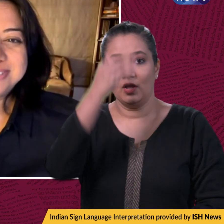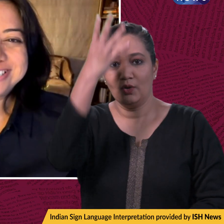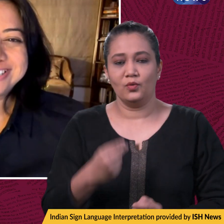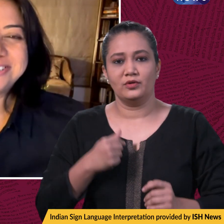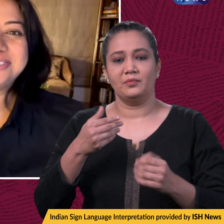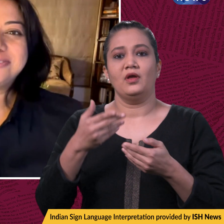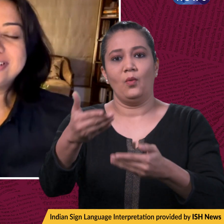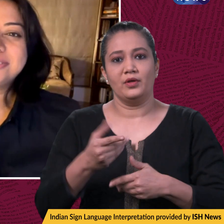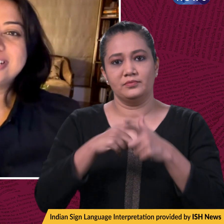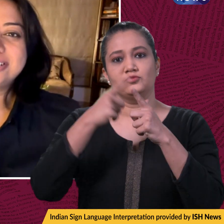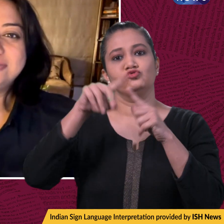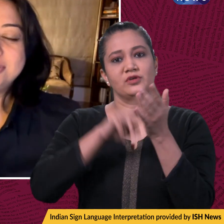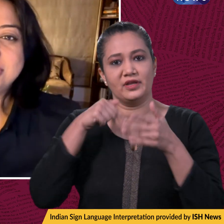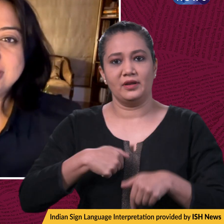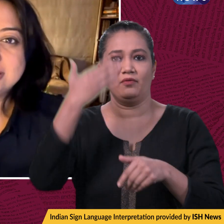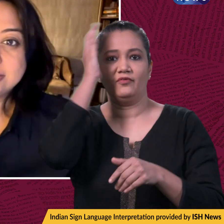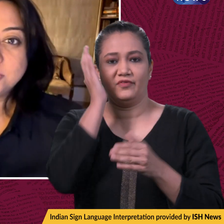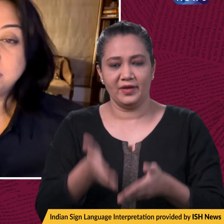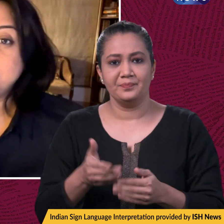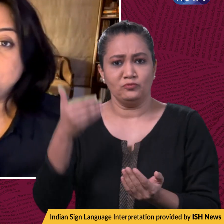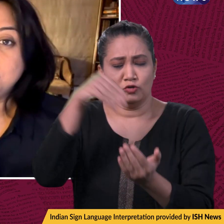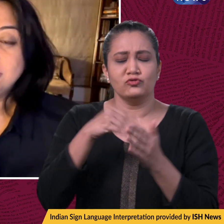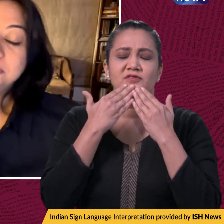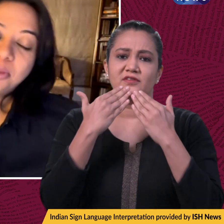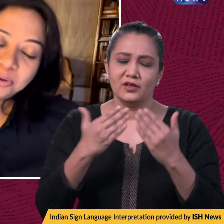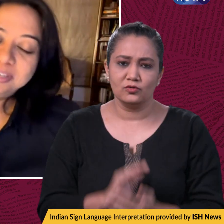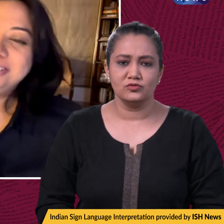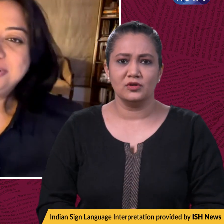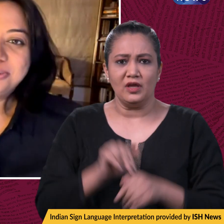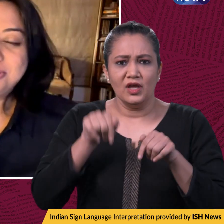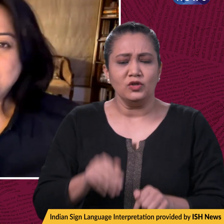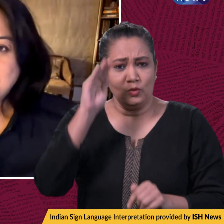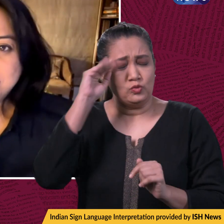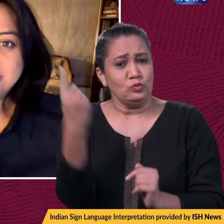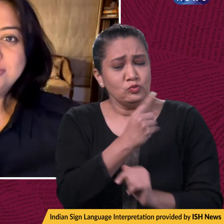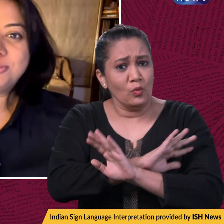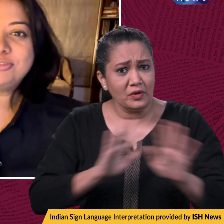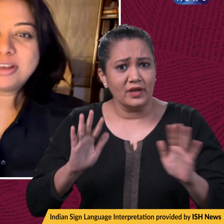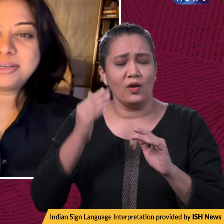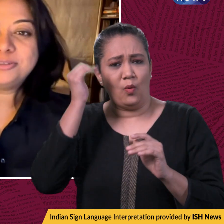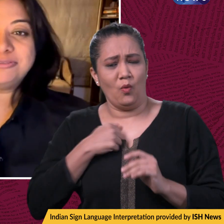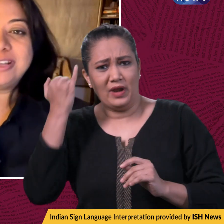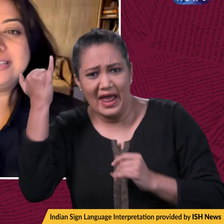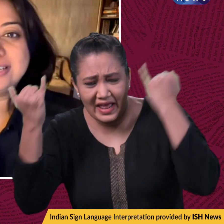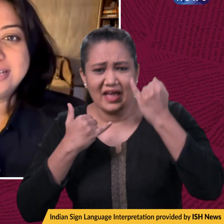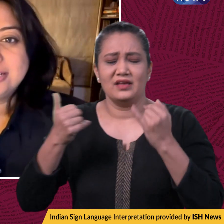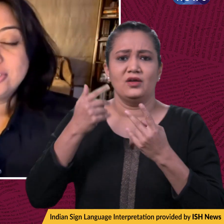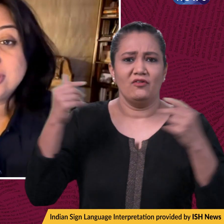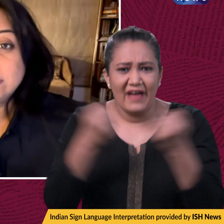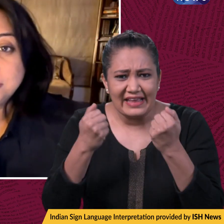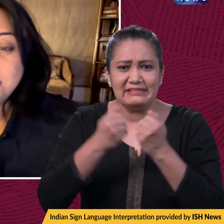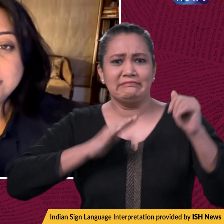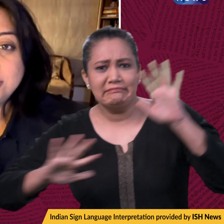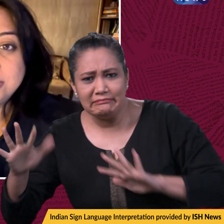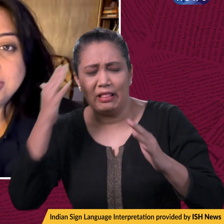and welcome to Just the News. I'm Faye. Thank you for joining us. This is where we give you only the news, no opinion, no drama, no fighting, just